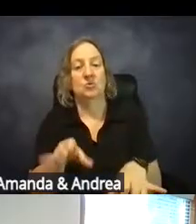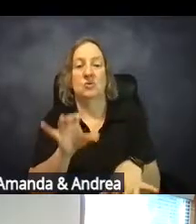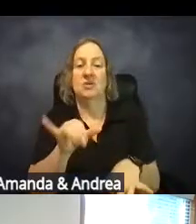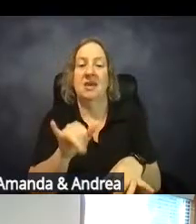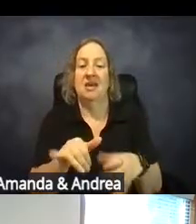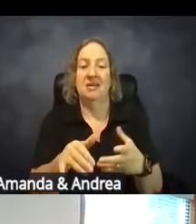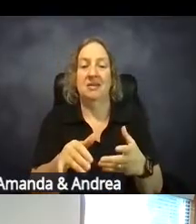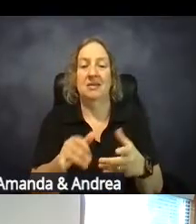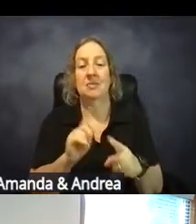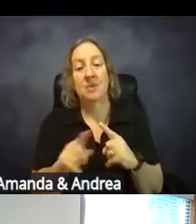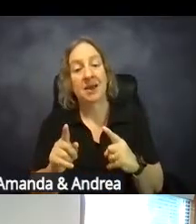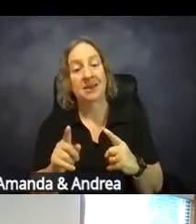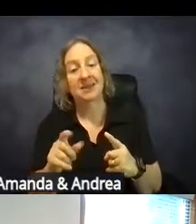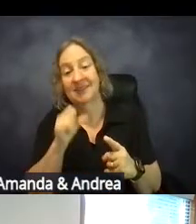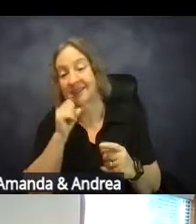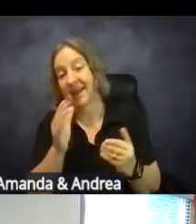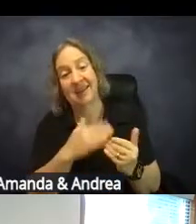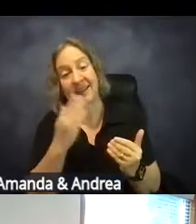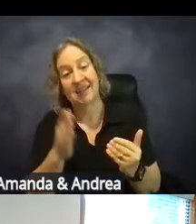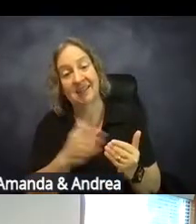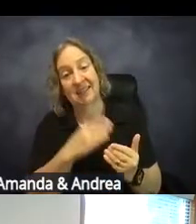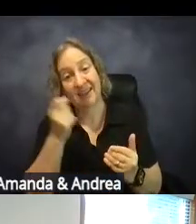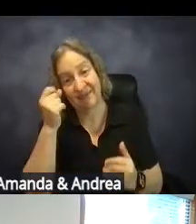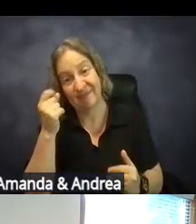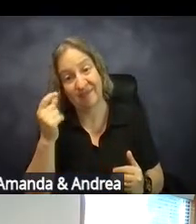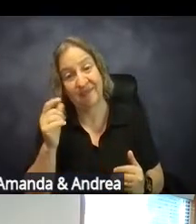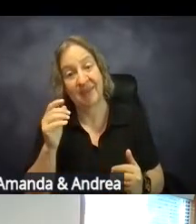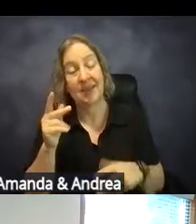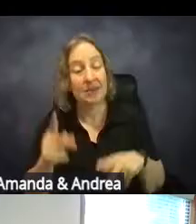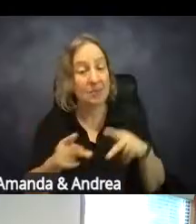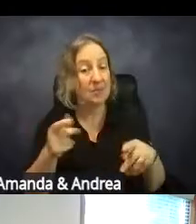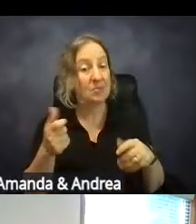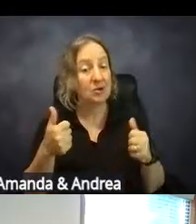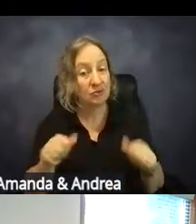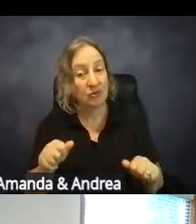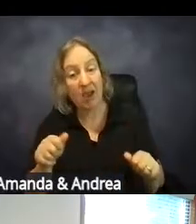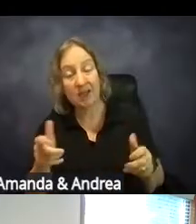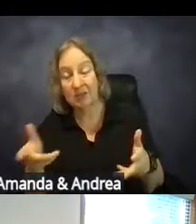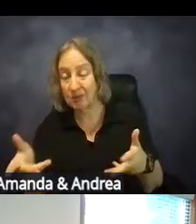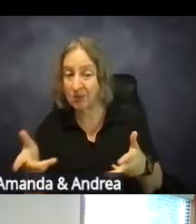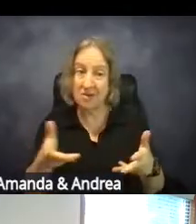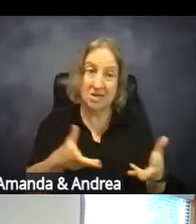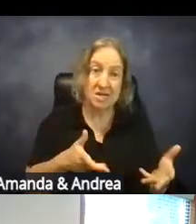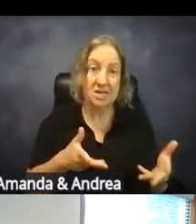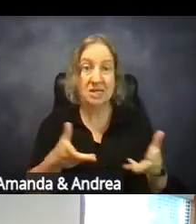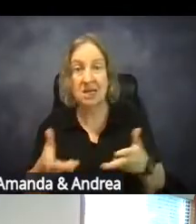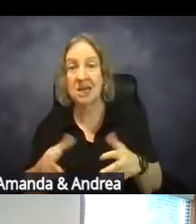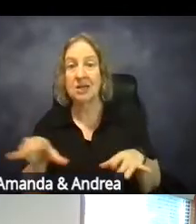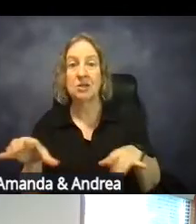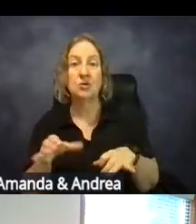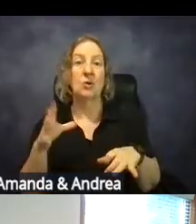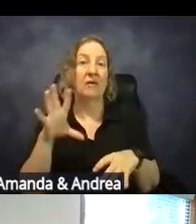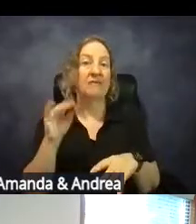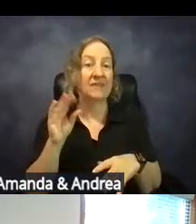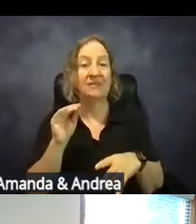but it is not easy. Our folks are trying to juggle about 50 different